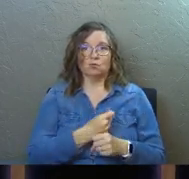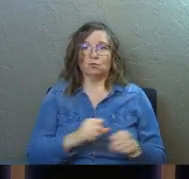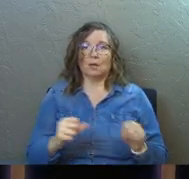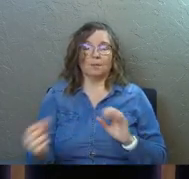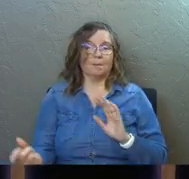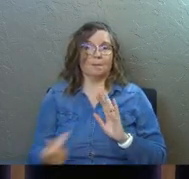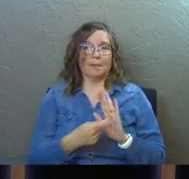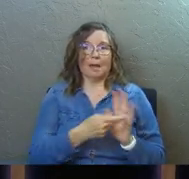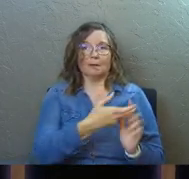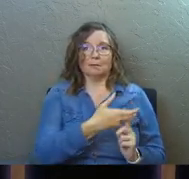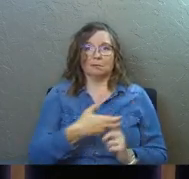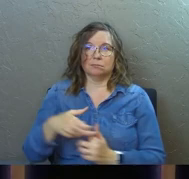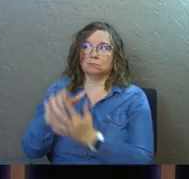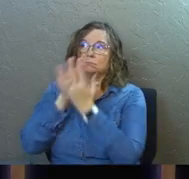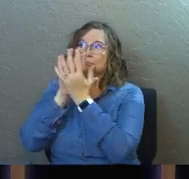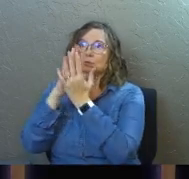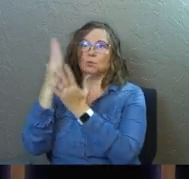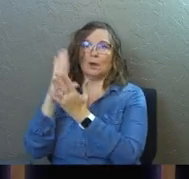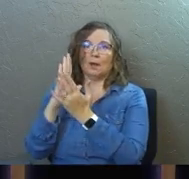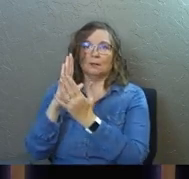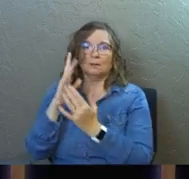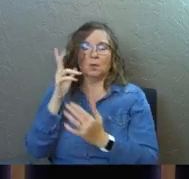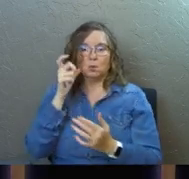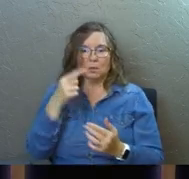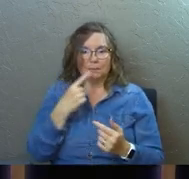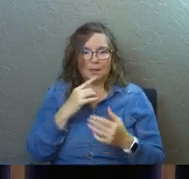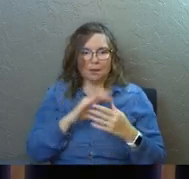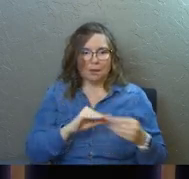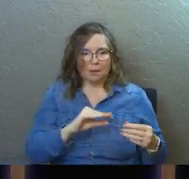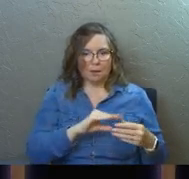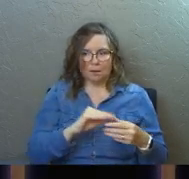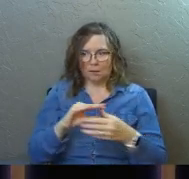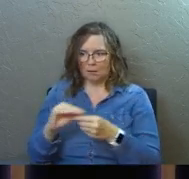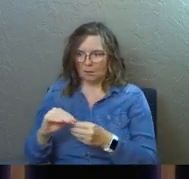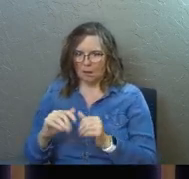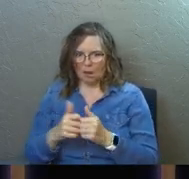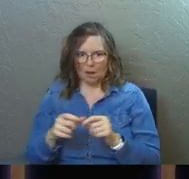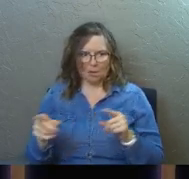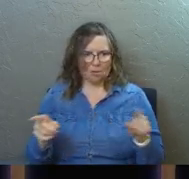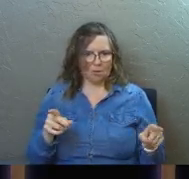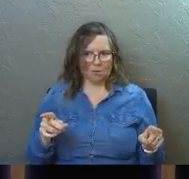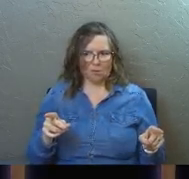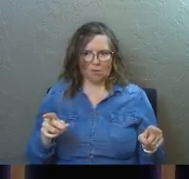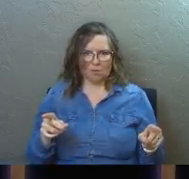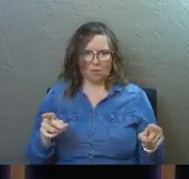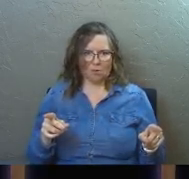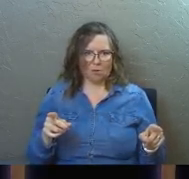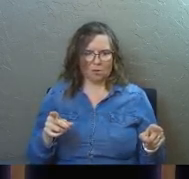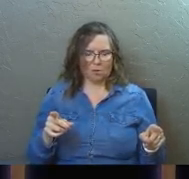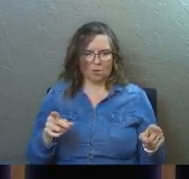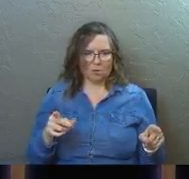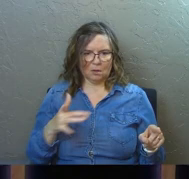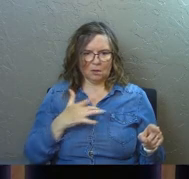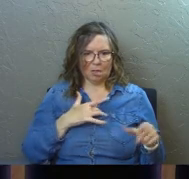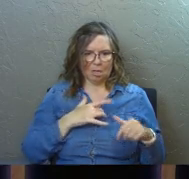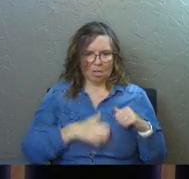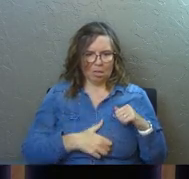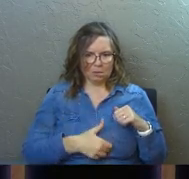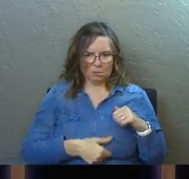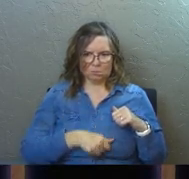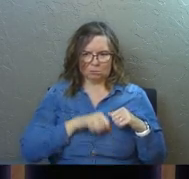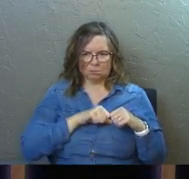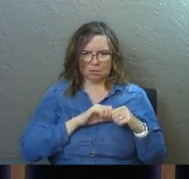faith. And you're sitting here hearing them say all this, and you're like, how in the world did you get over what had been done to